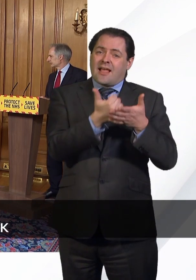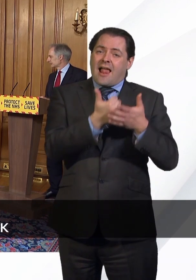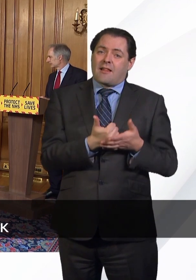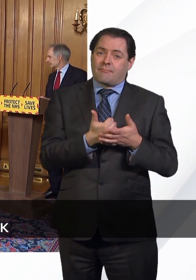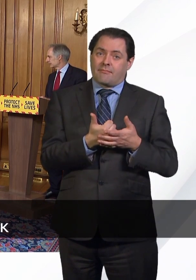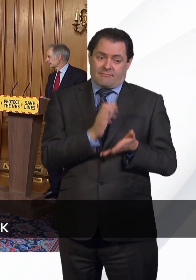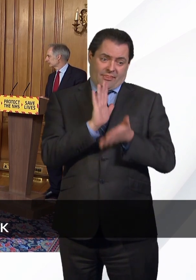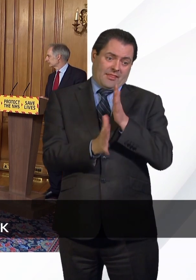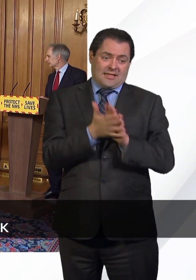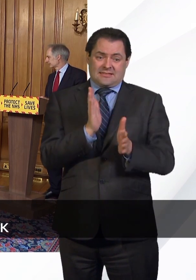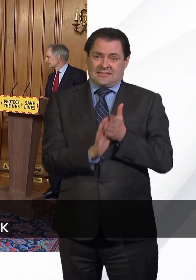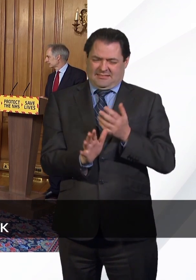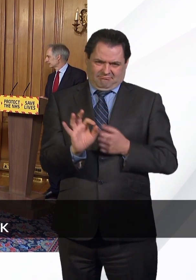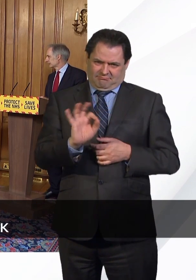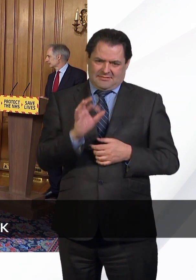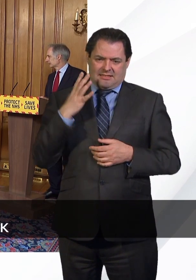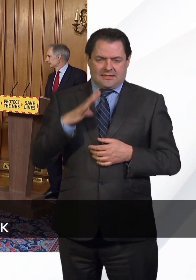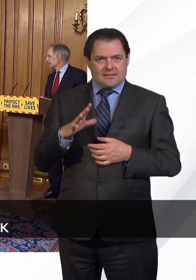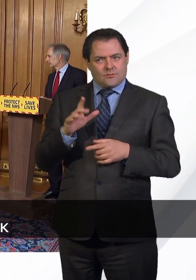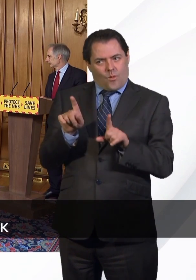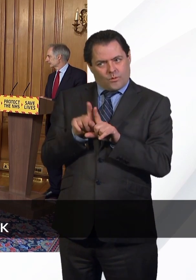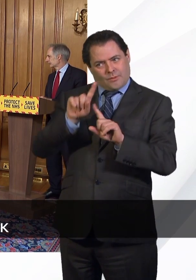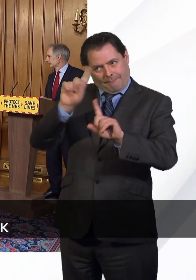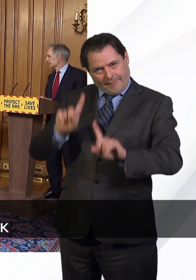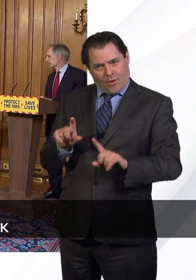centres, it's also about citizens acting in the right way.